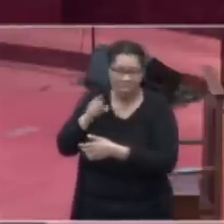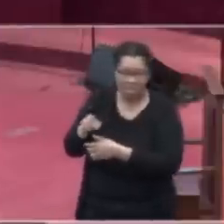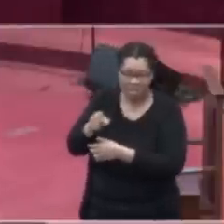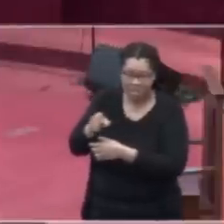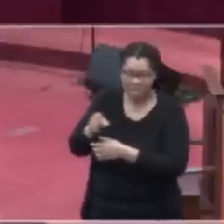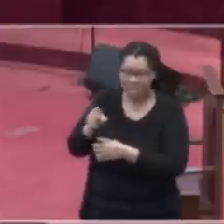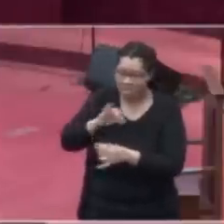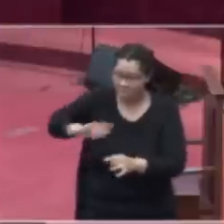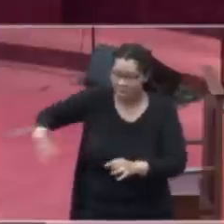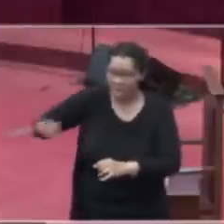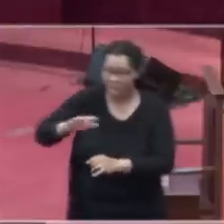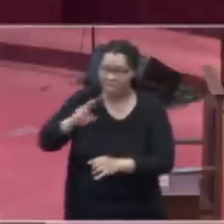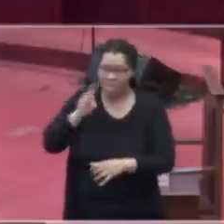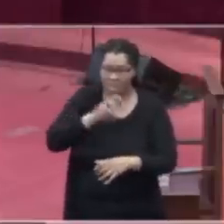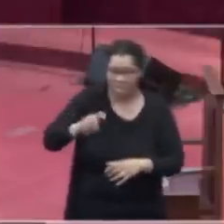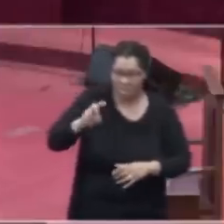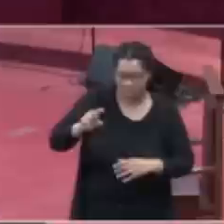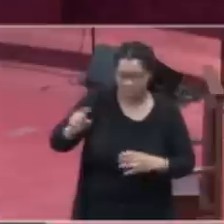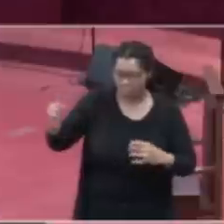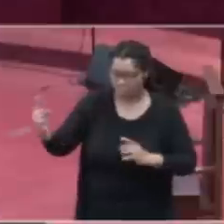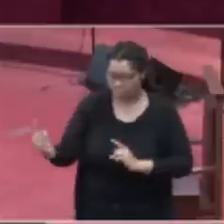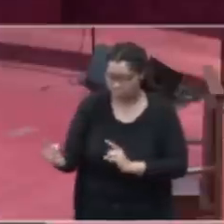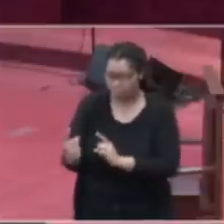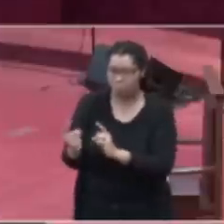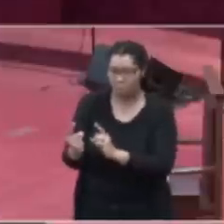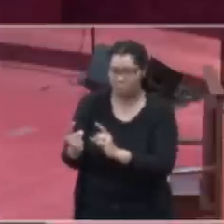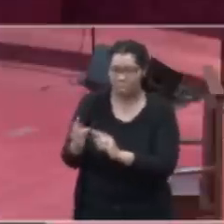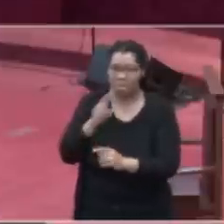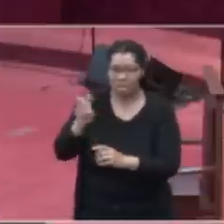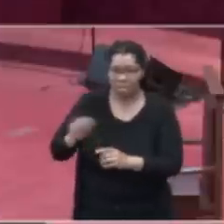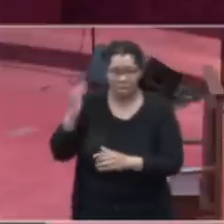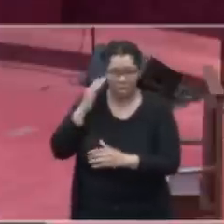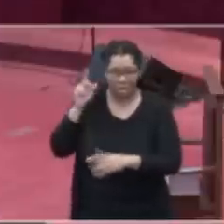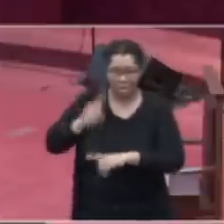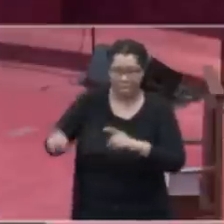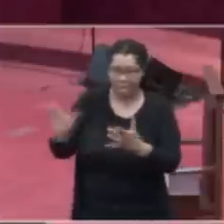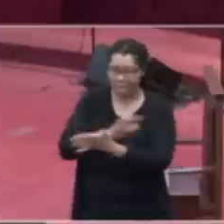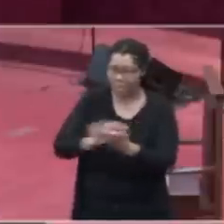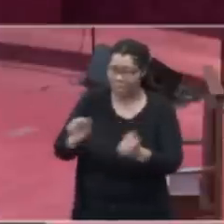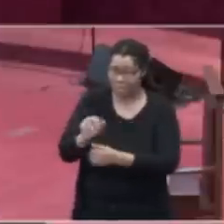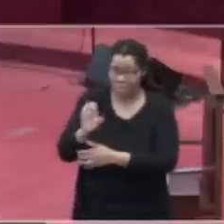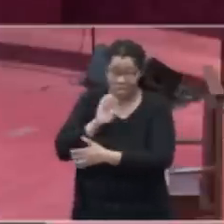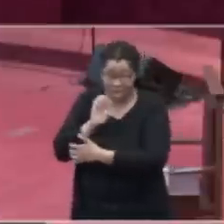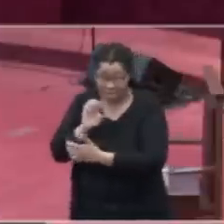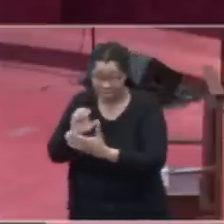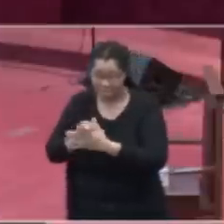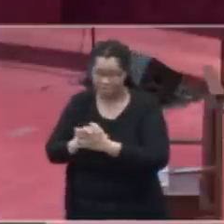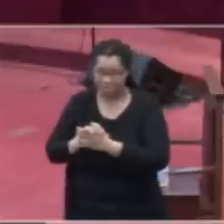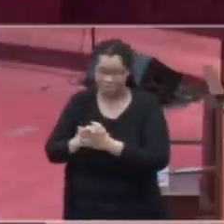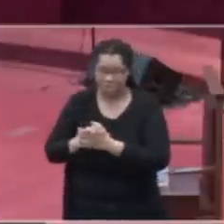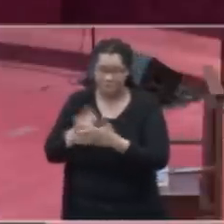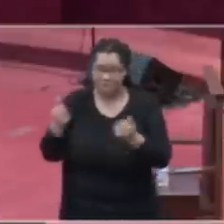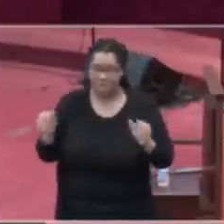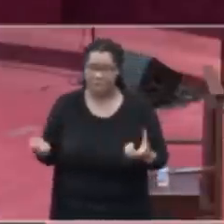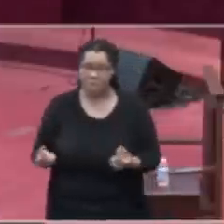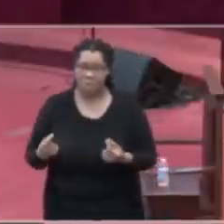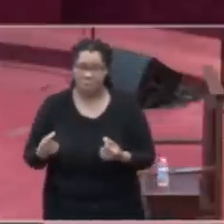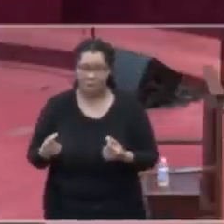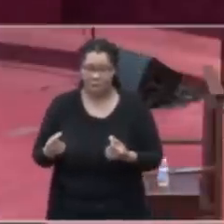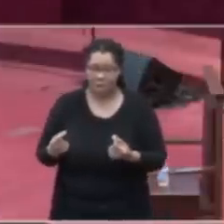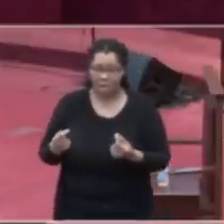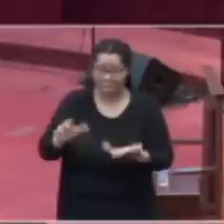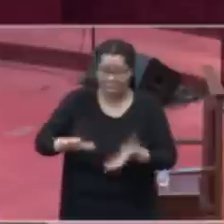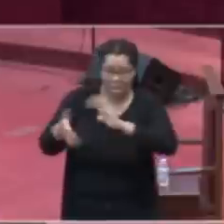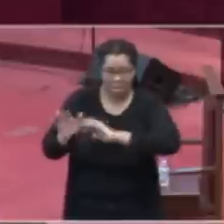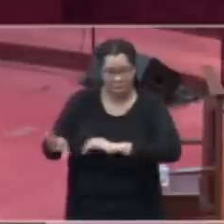serpent encounters her. And the serpent knows that the serpent cannot destroy Eve. So what does he attempt to do? Corrupt her